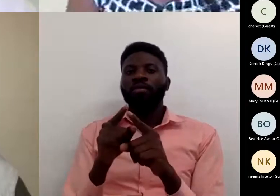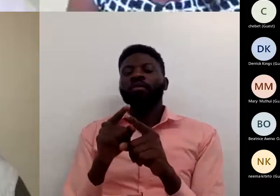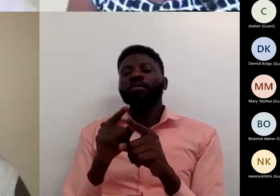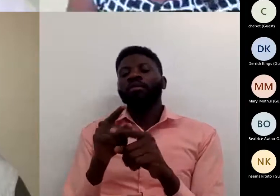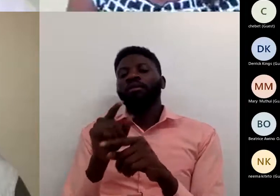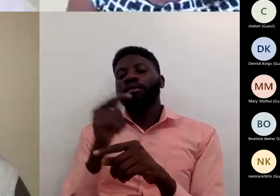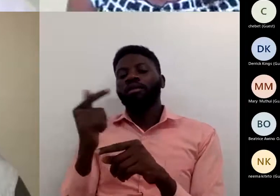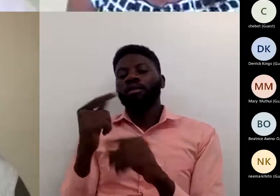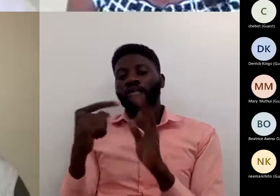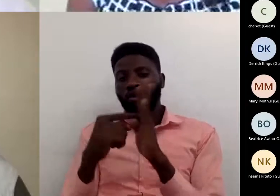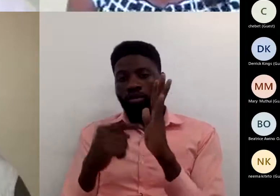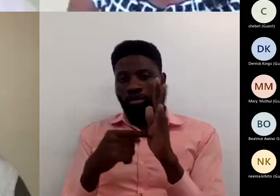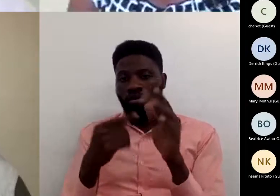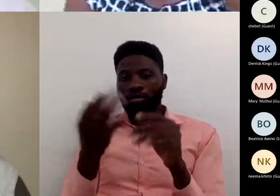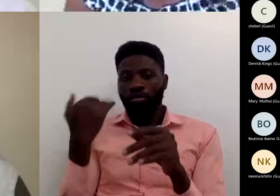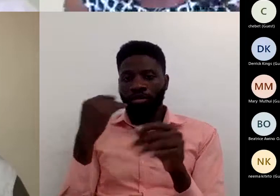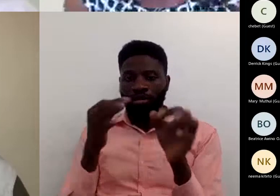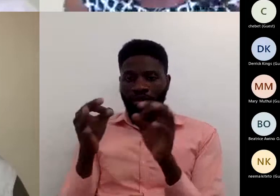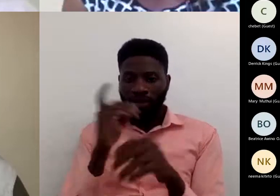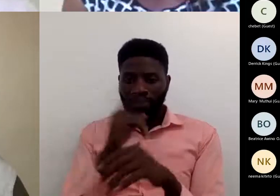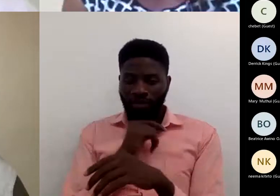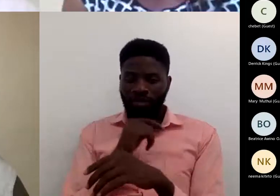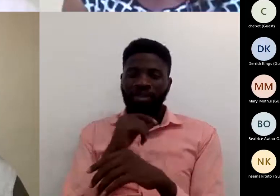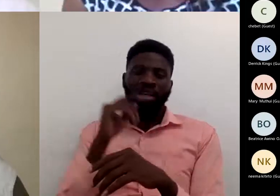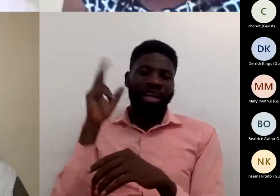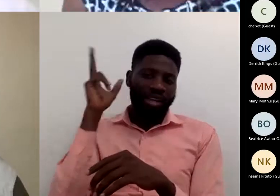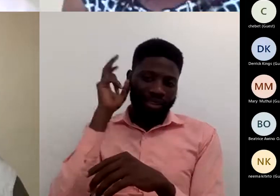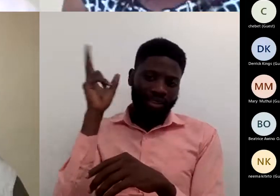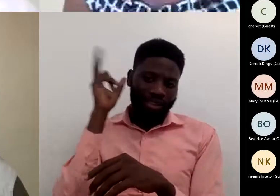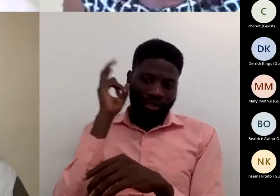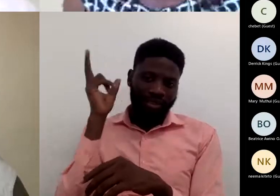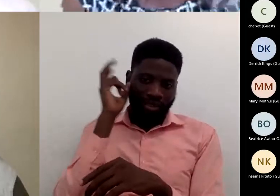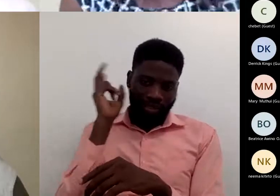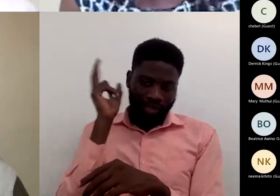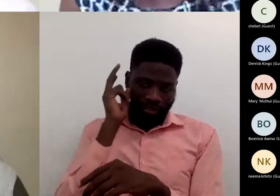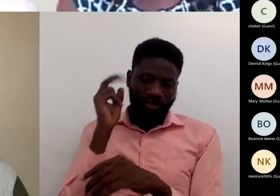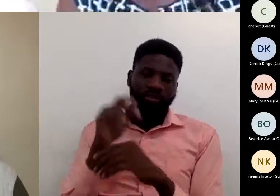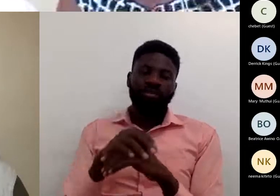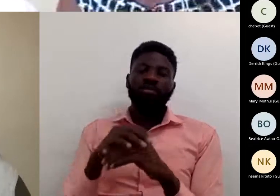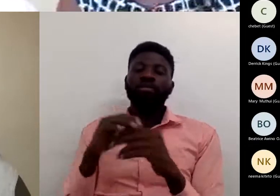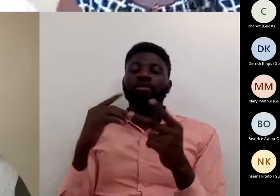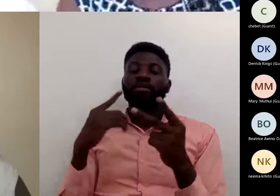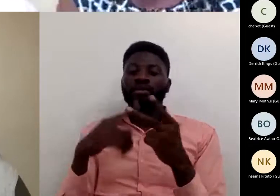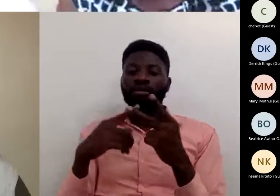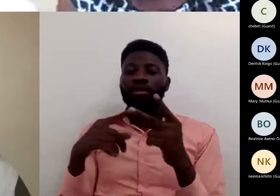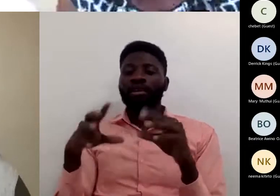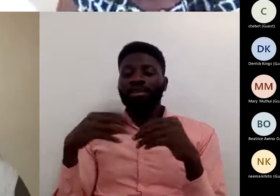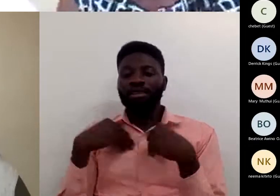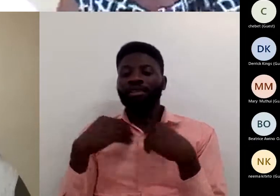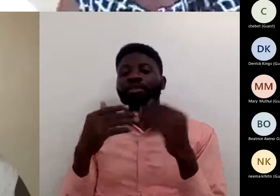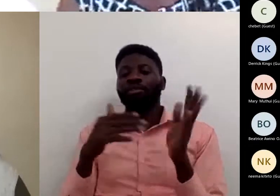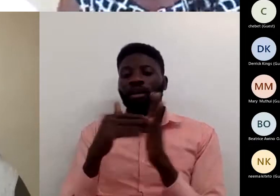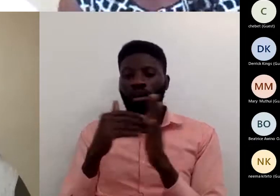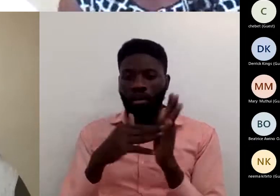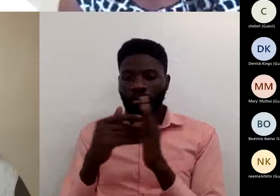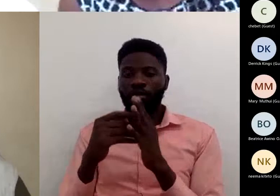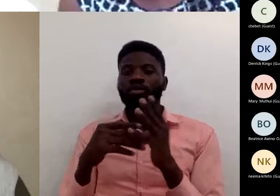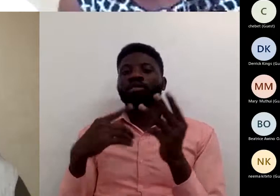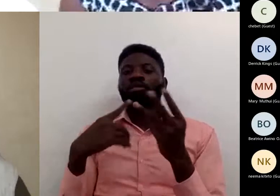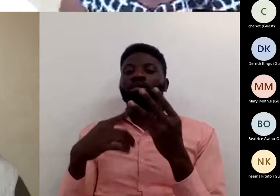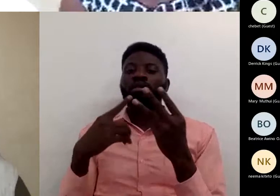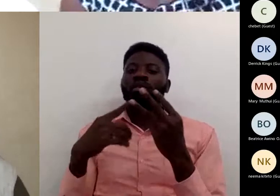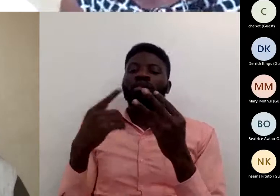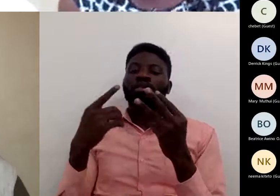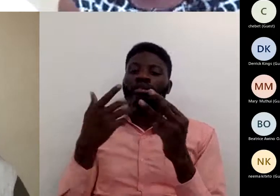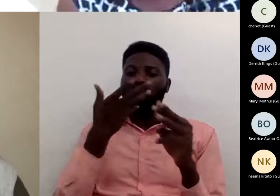and I mentioned one of them at the beginning, is listen, listen, listen. Second, be vulnerable. Be ready to listen to